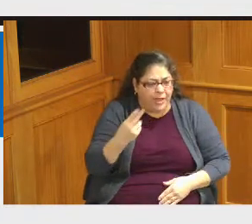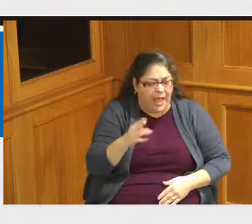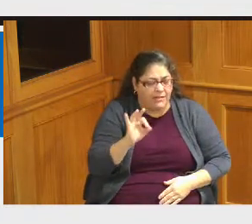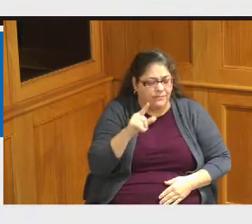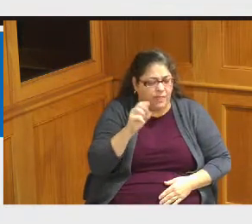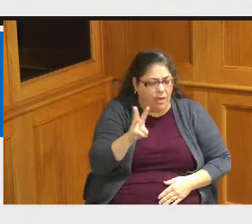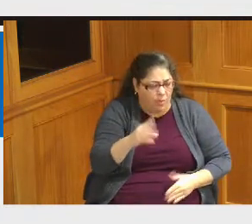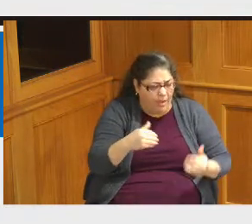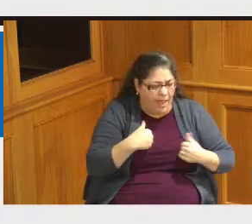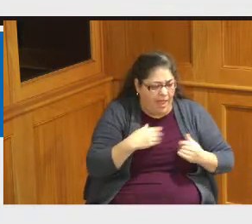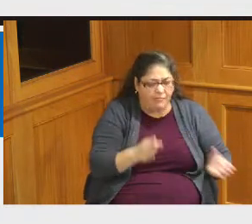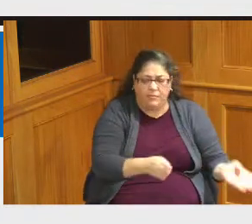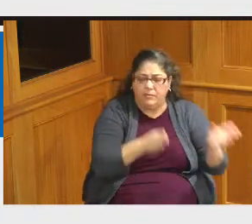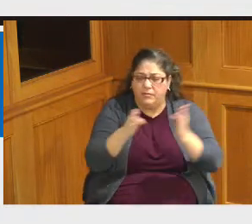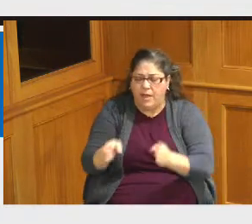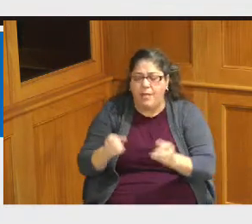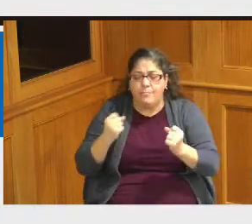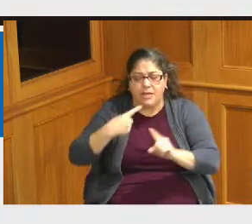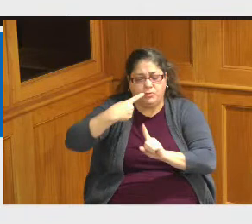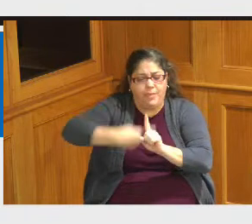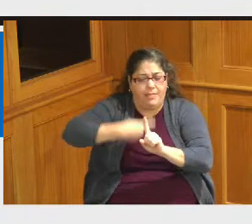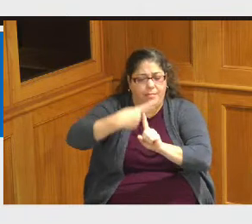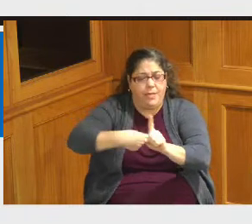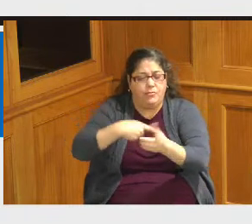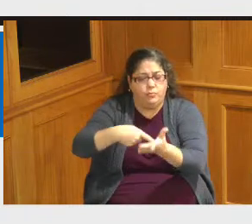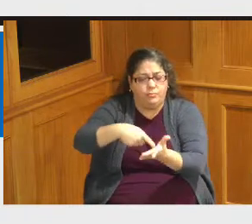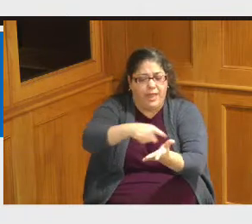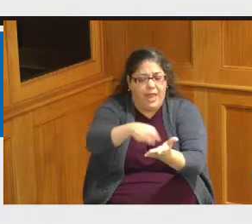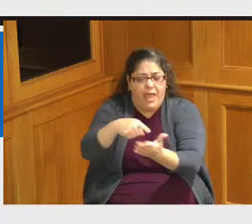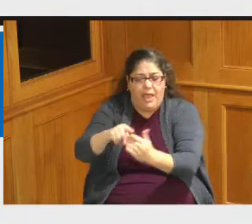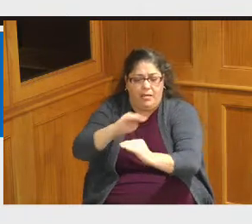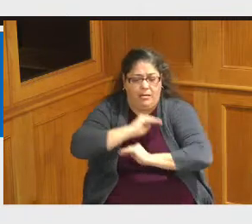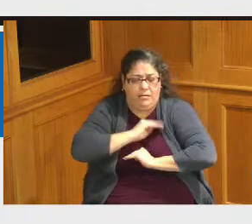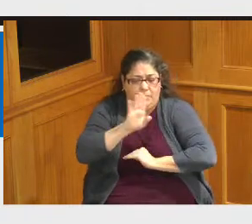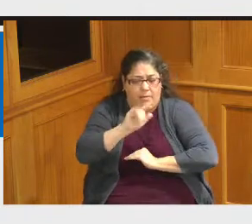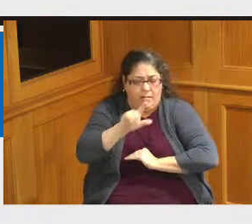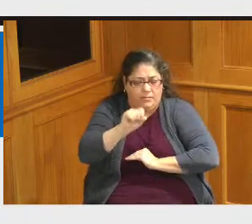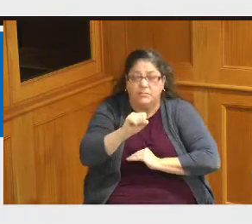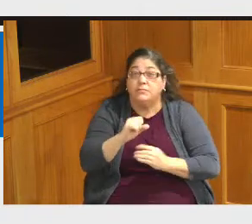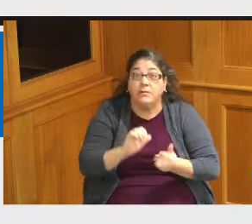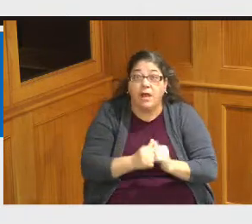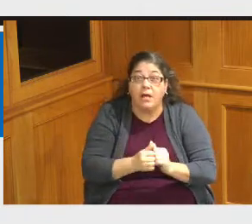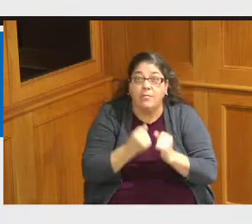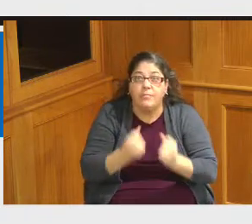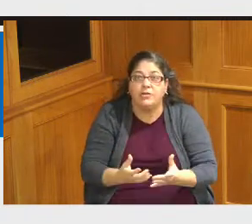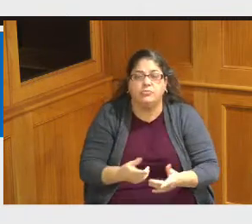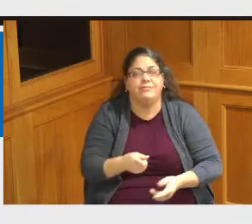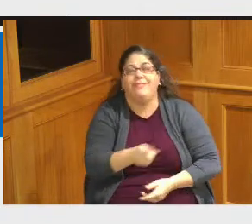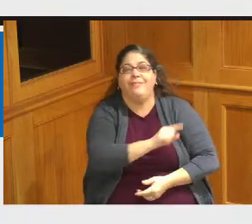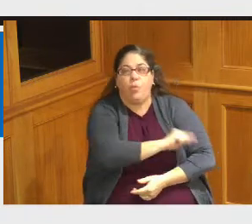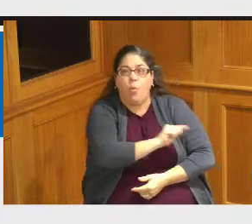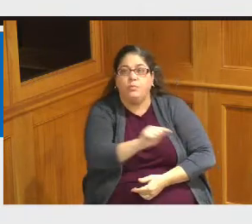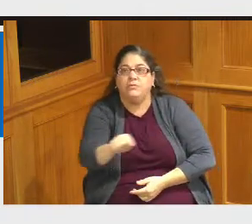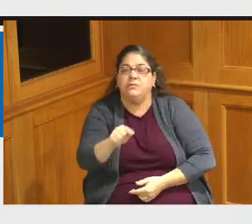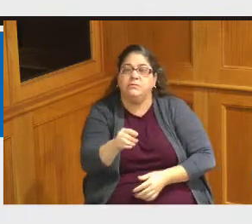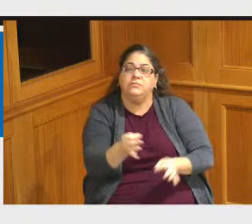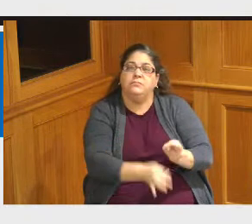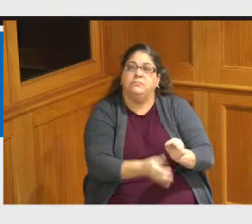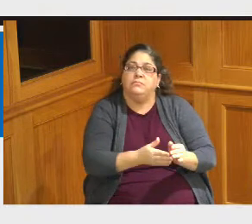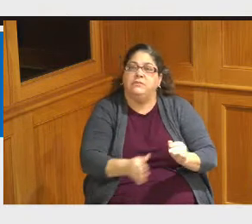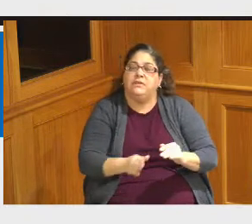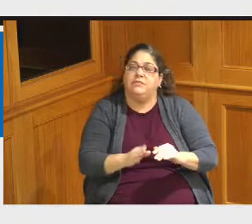what I need to make every month to pay the bills? And so those are opportunities